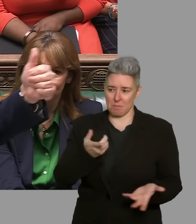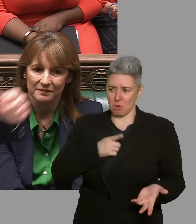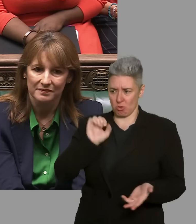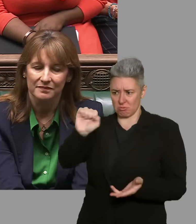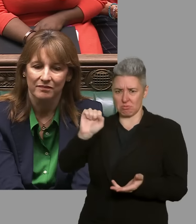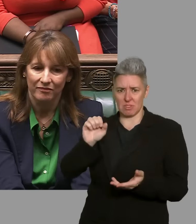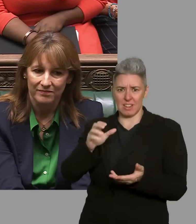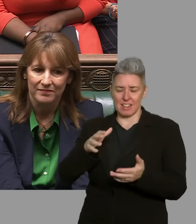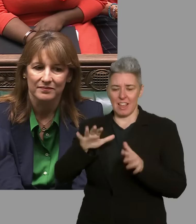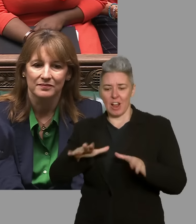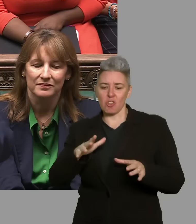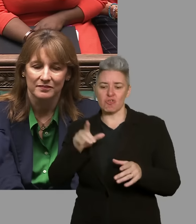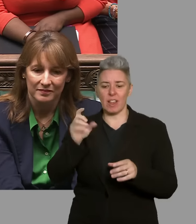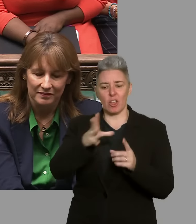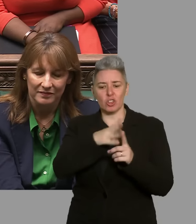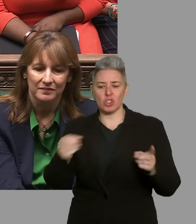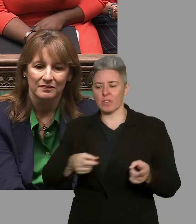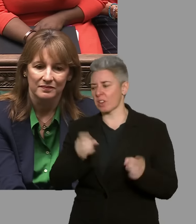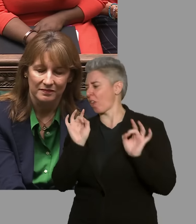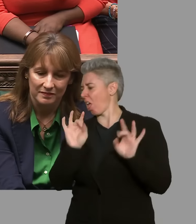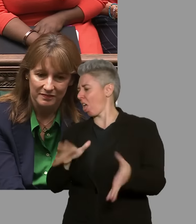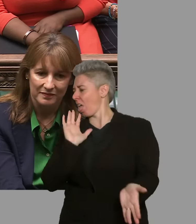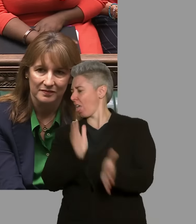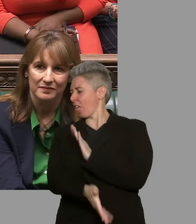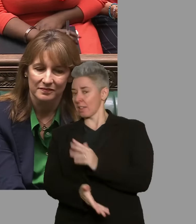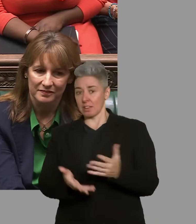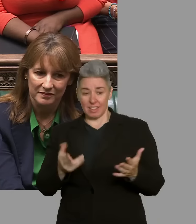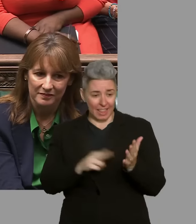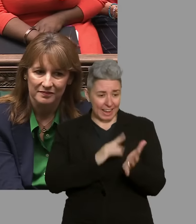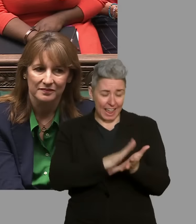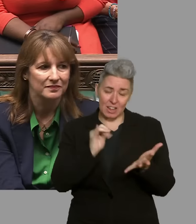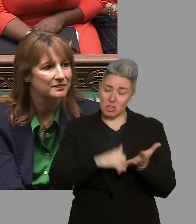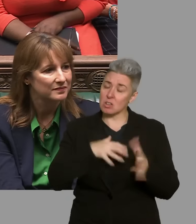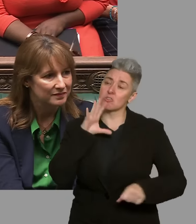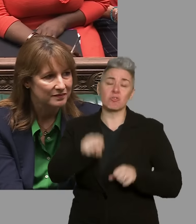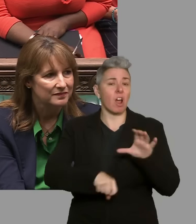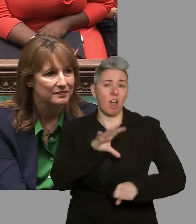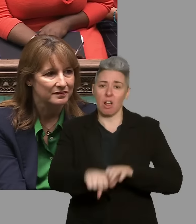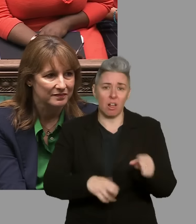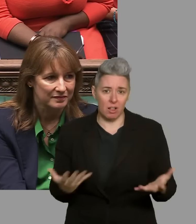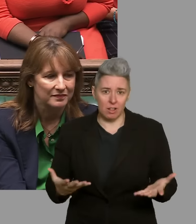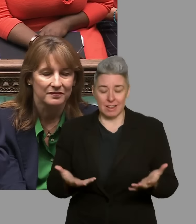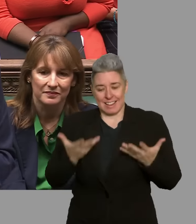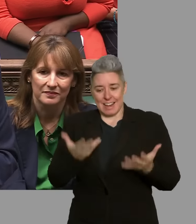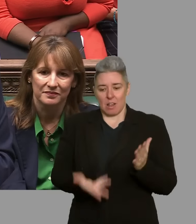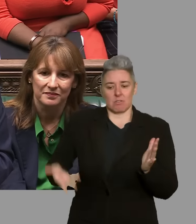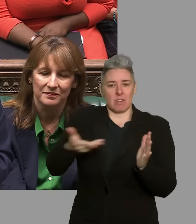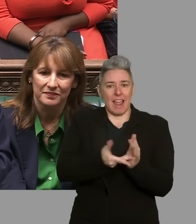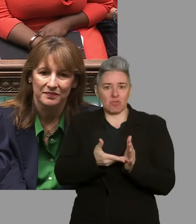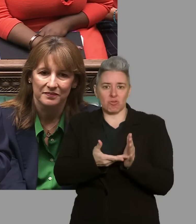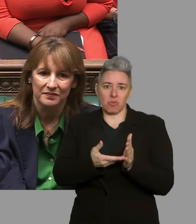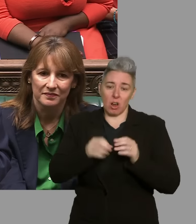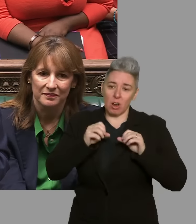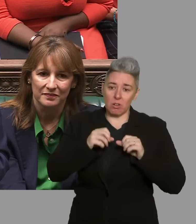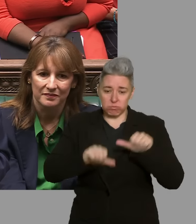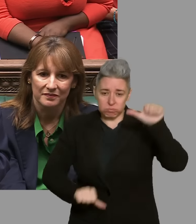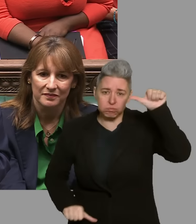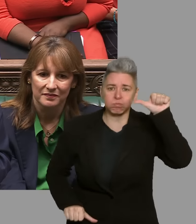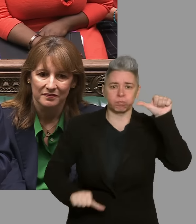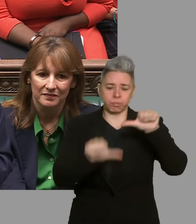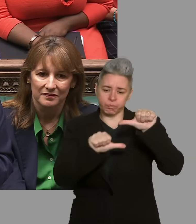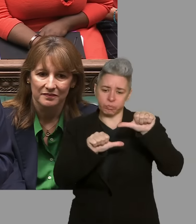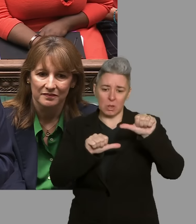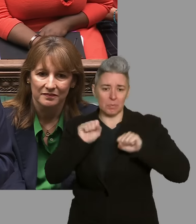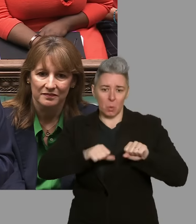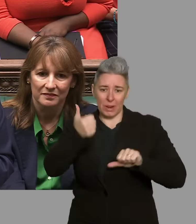got 5 million extra appointments, waiting lists down, and 2,500 more GPs as a result of our decisions. But it's nearly the one-year